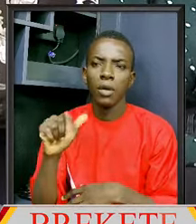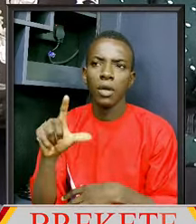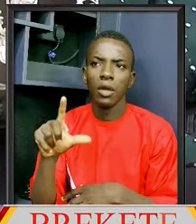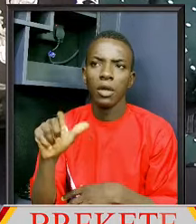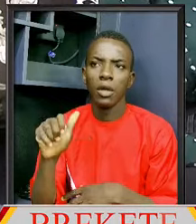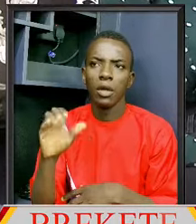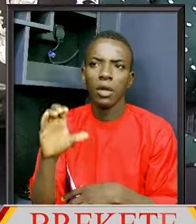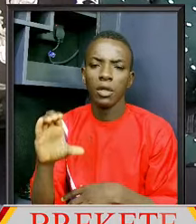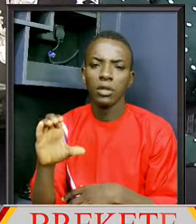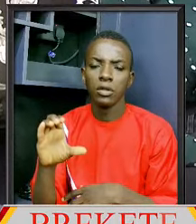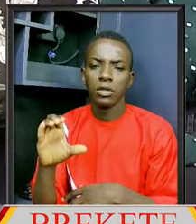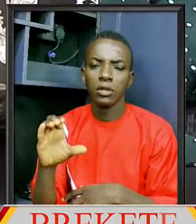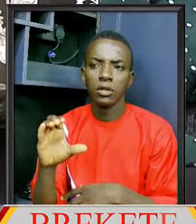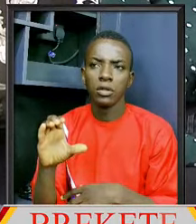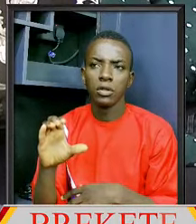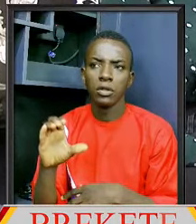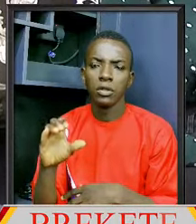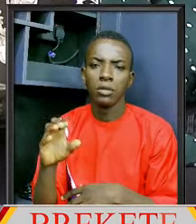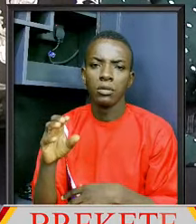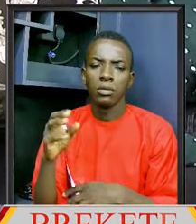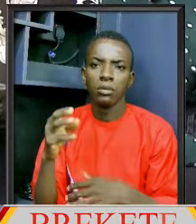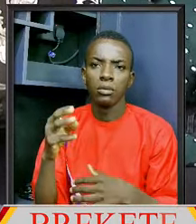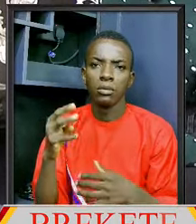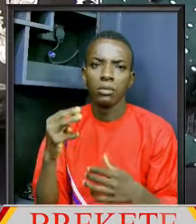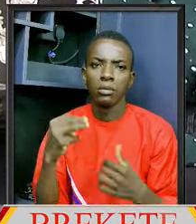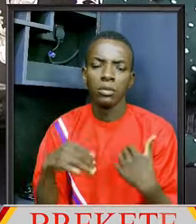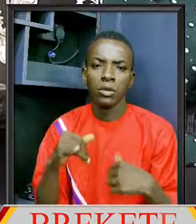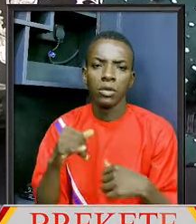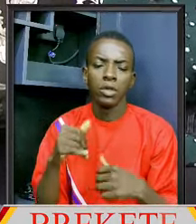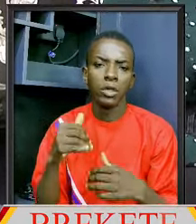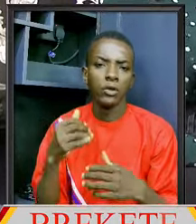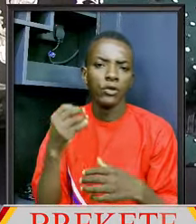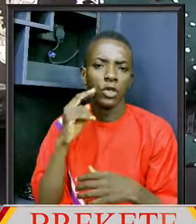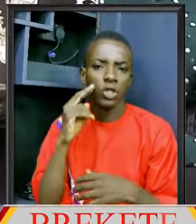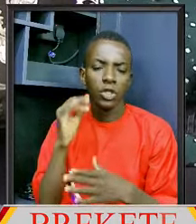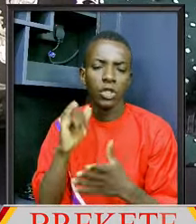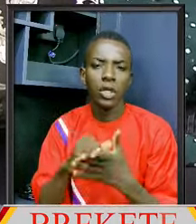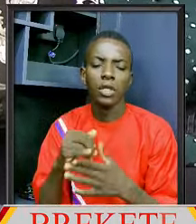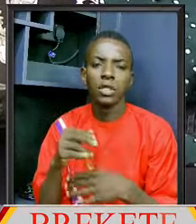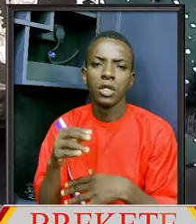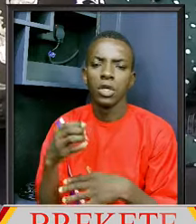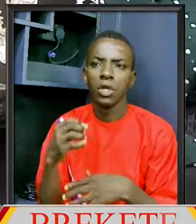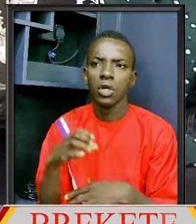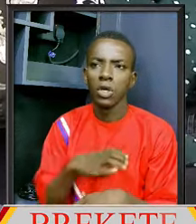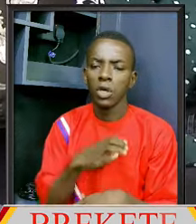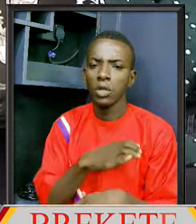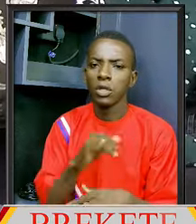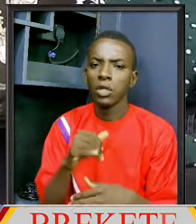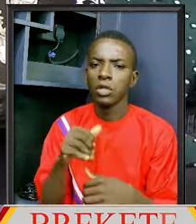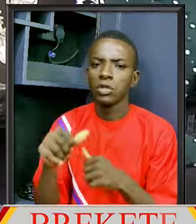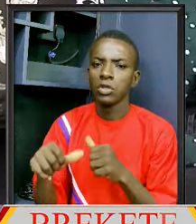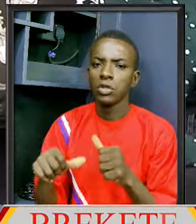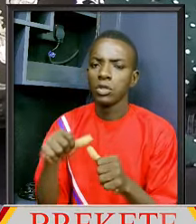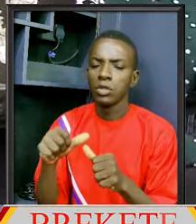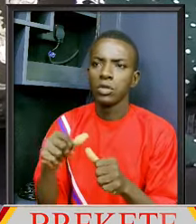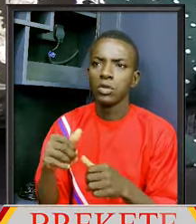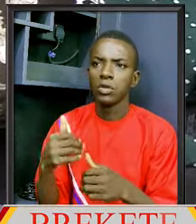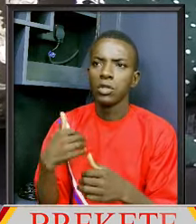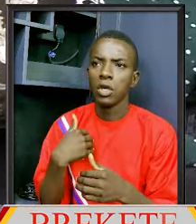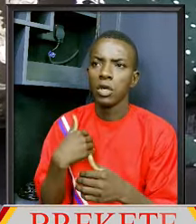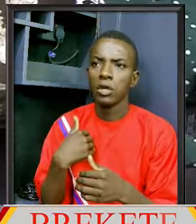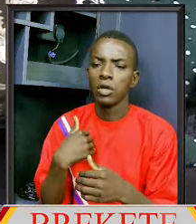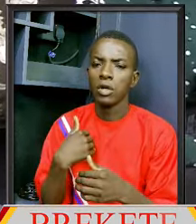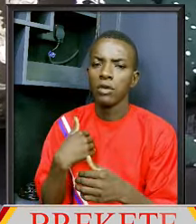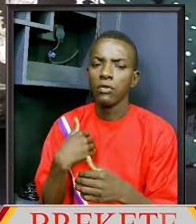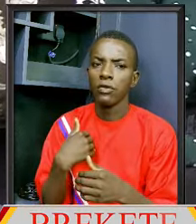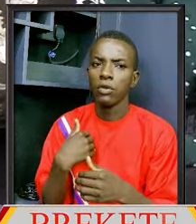www.mlscn.gov.ng. That is our council, okay. Medical Laboratory Science Council of Nigeria. That is our council. Okay. Then as association, we still have